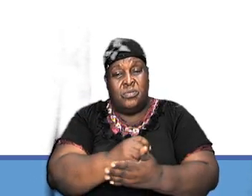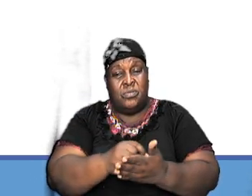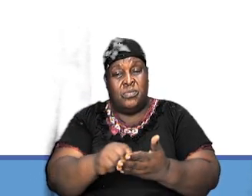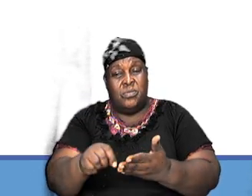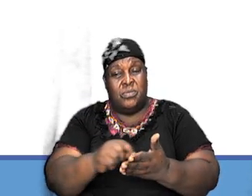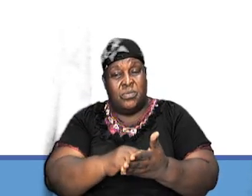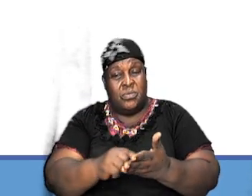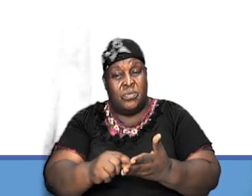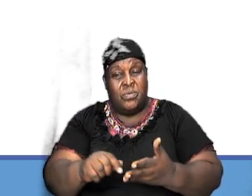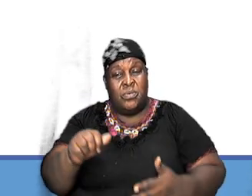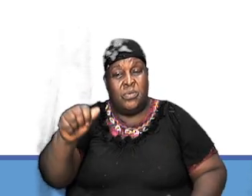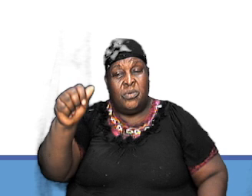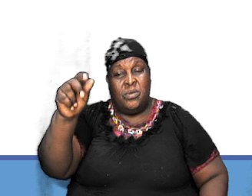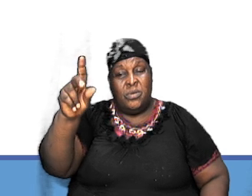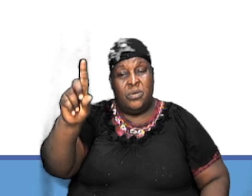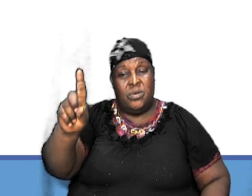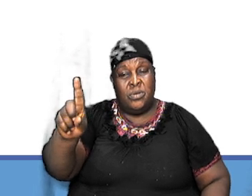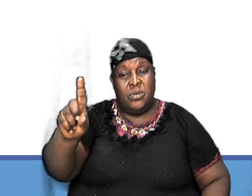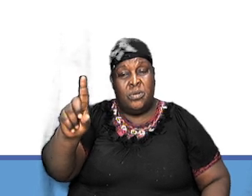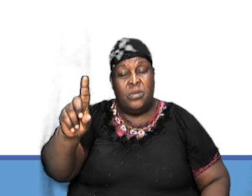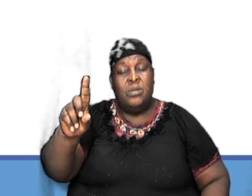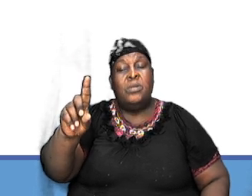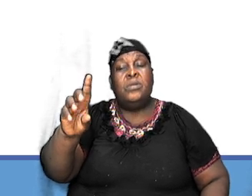AD 65.